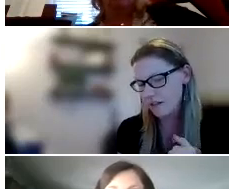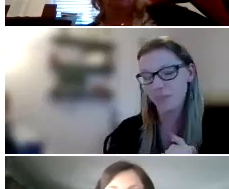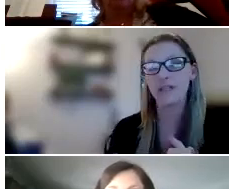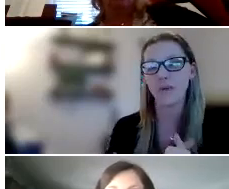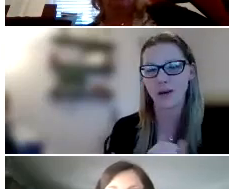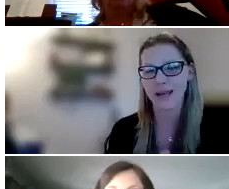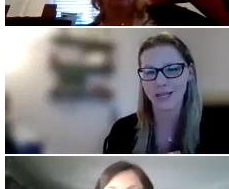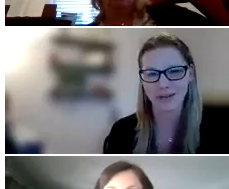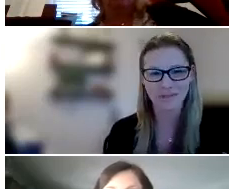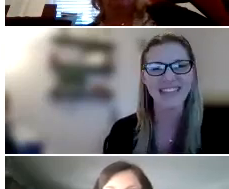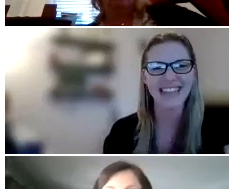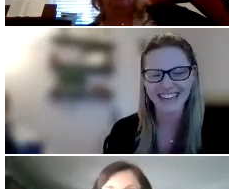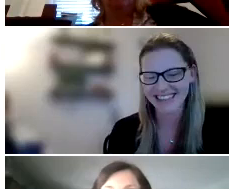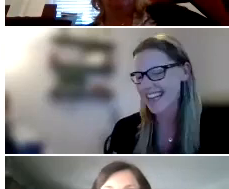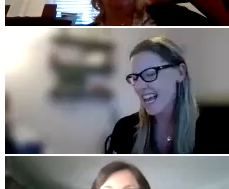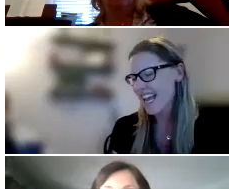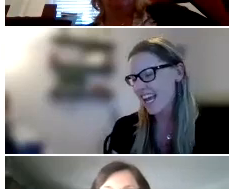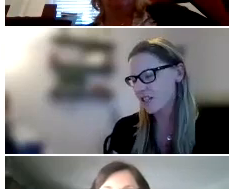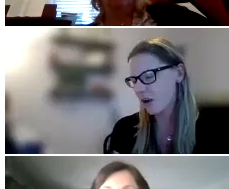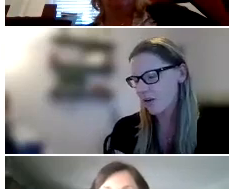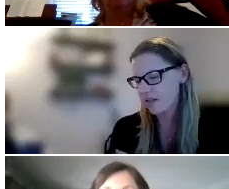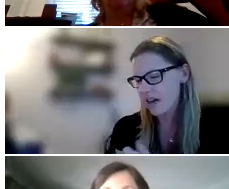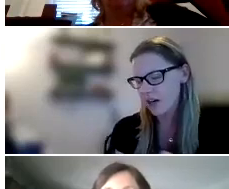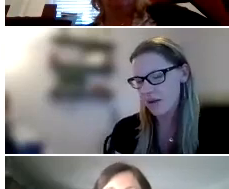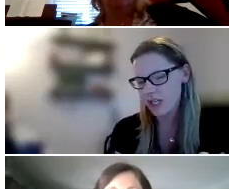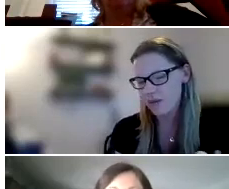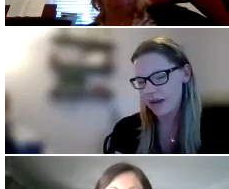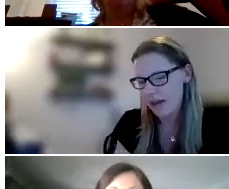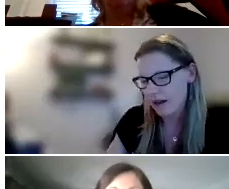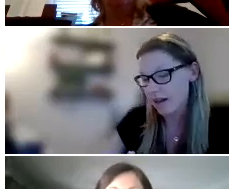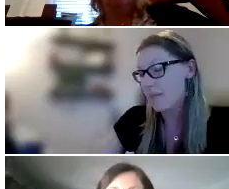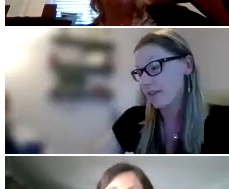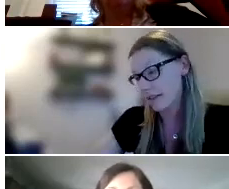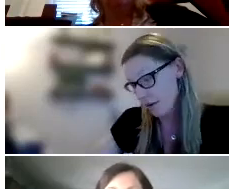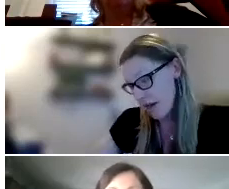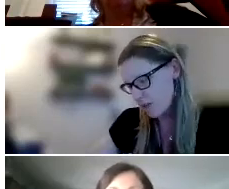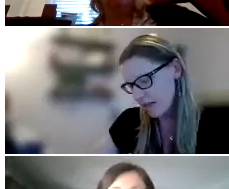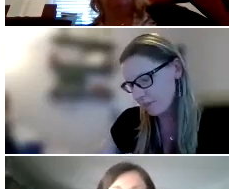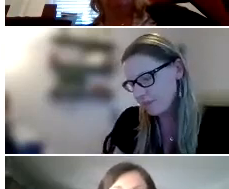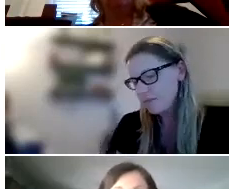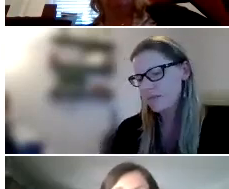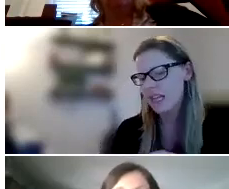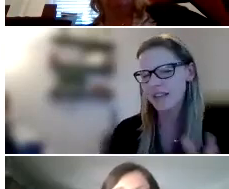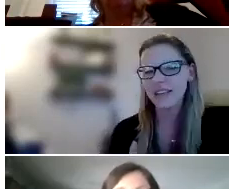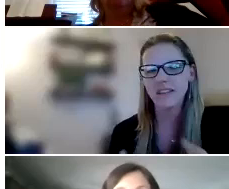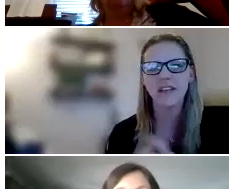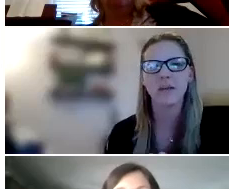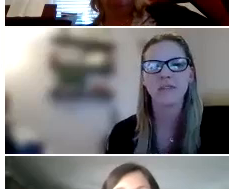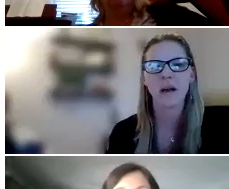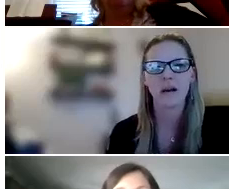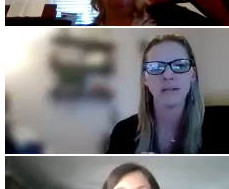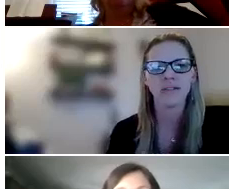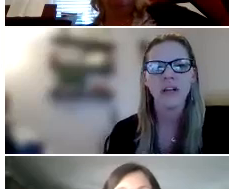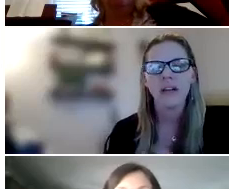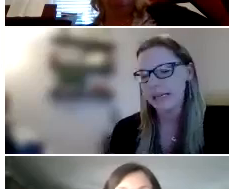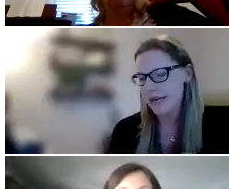but the principal care management piece is. And so with chronic care management and complex care management, these